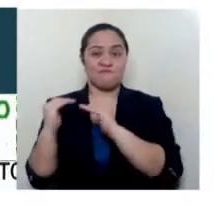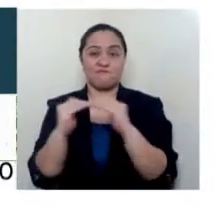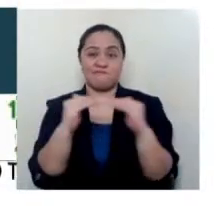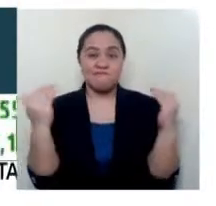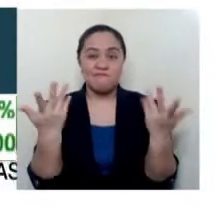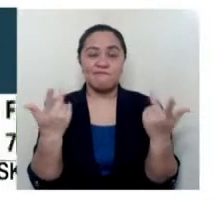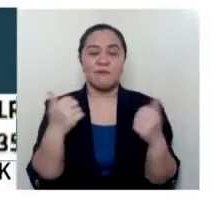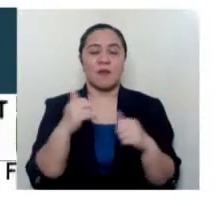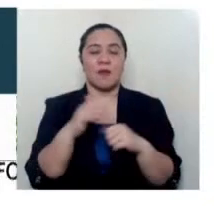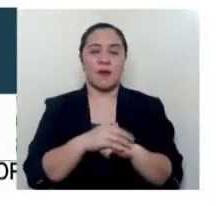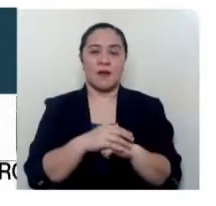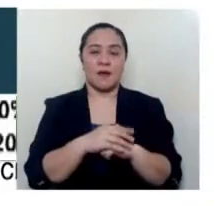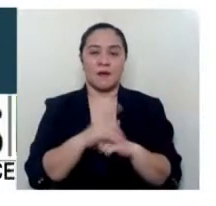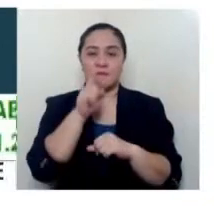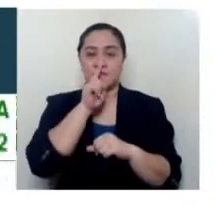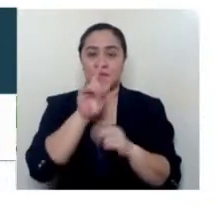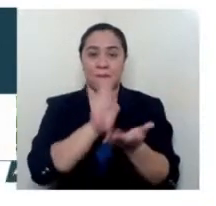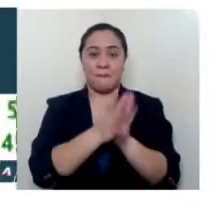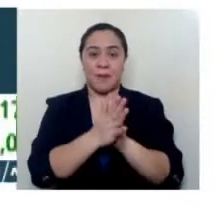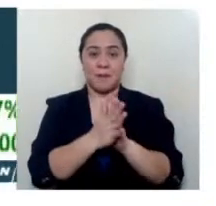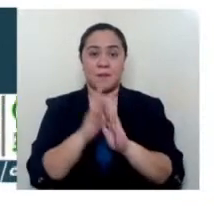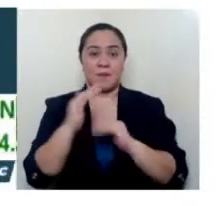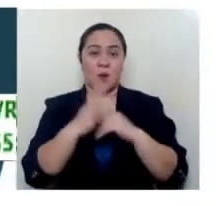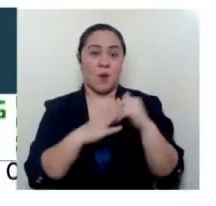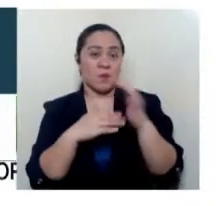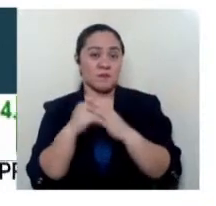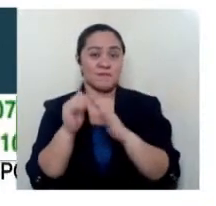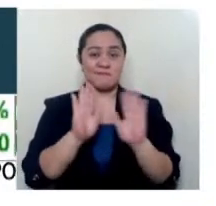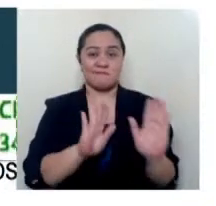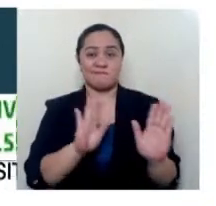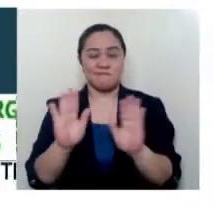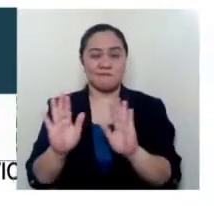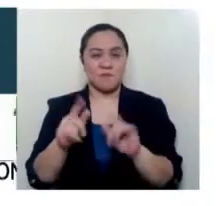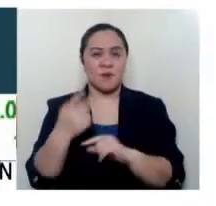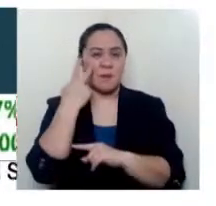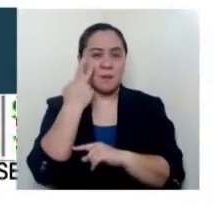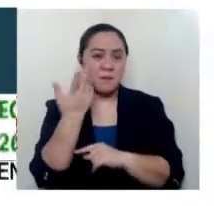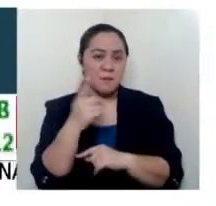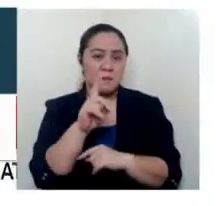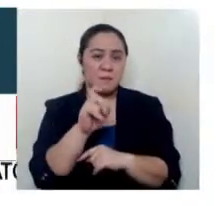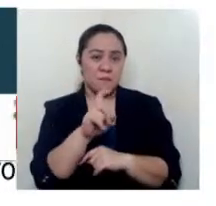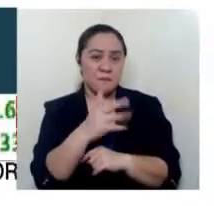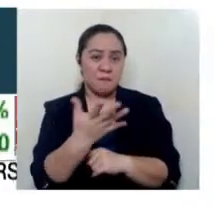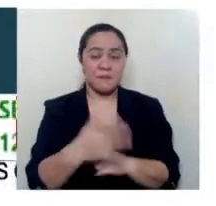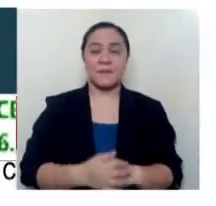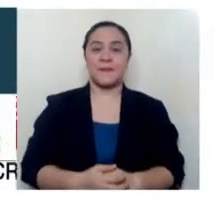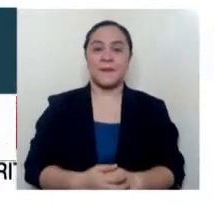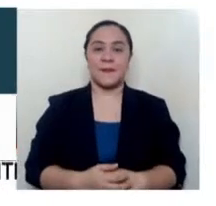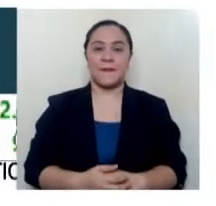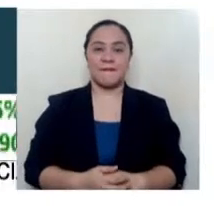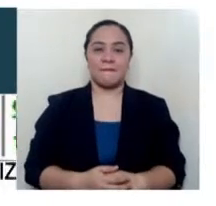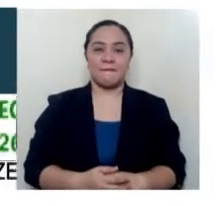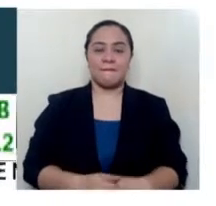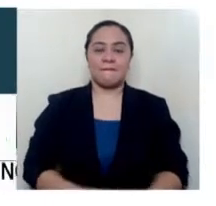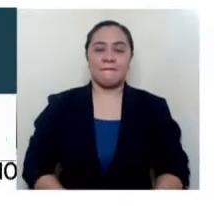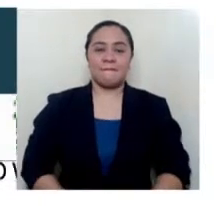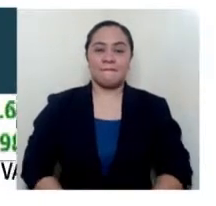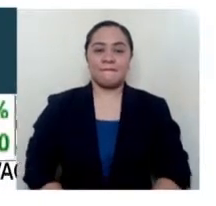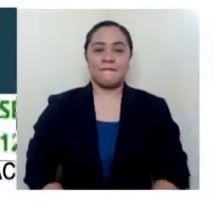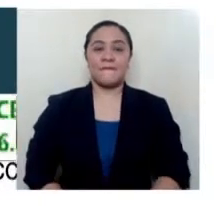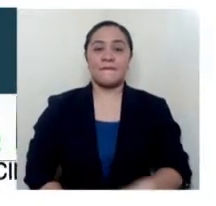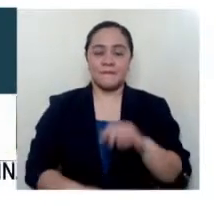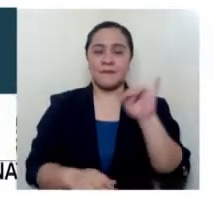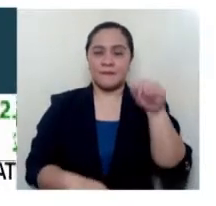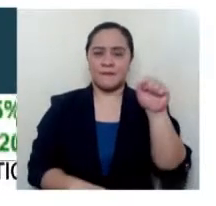can't really be comfortable with the situation. Doctor, what do you say about that? Yes, although in the National